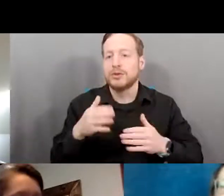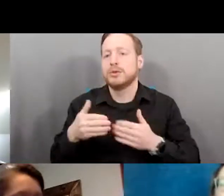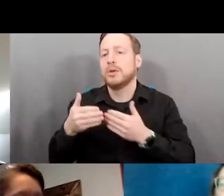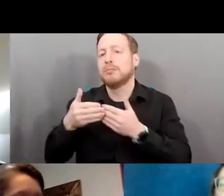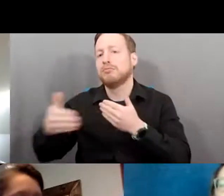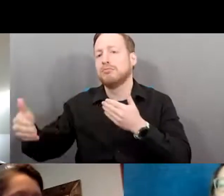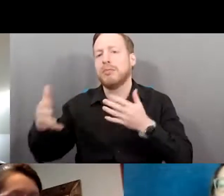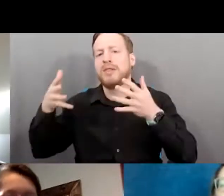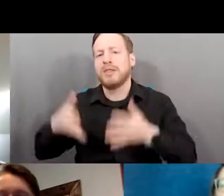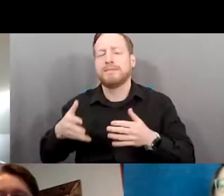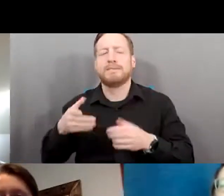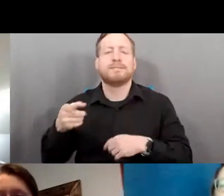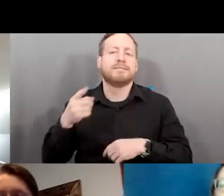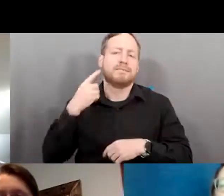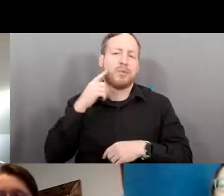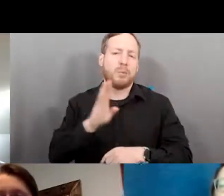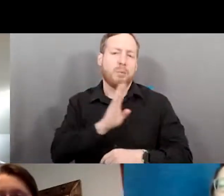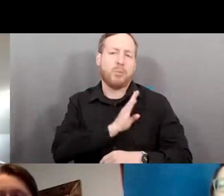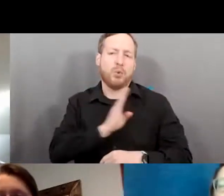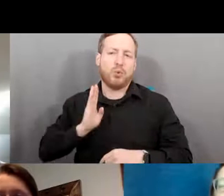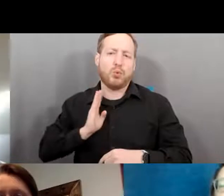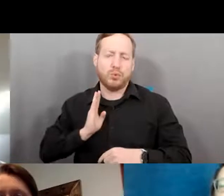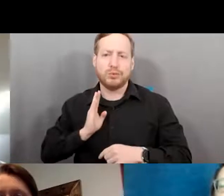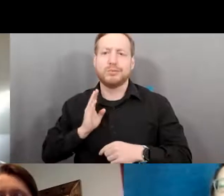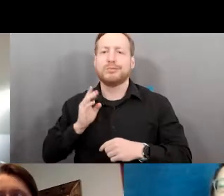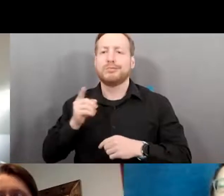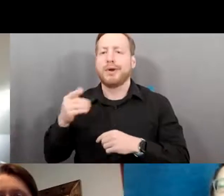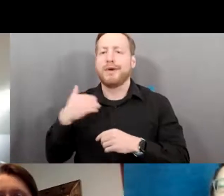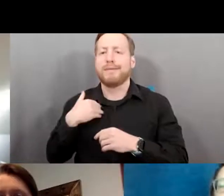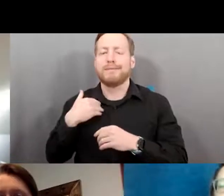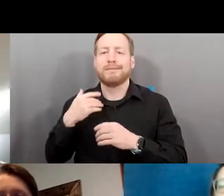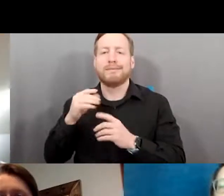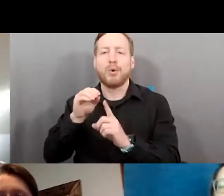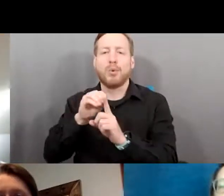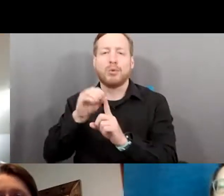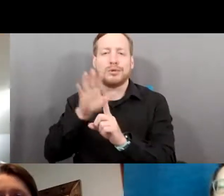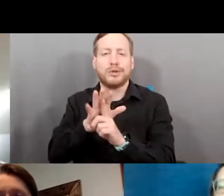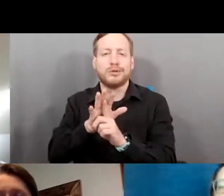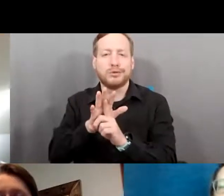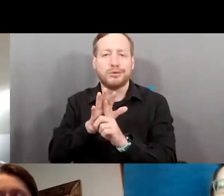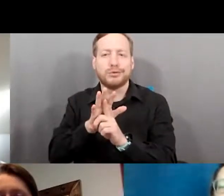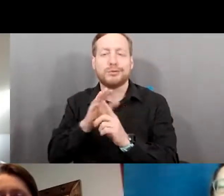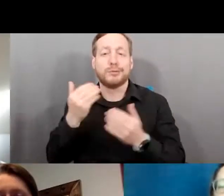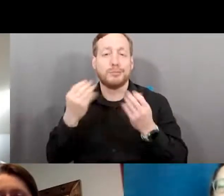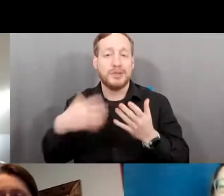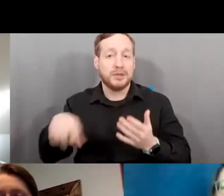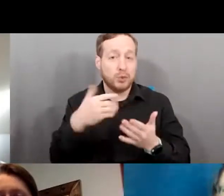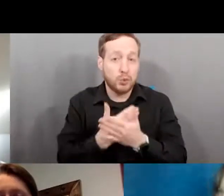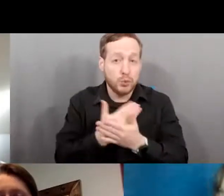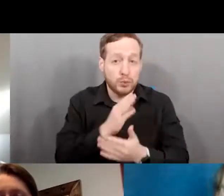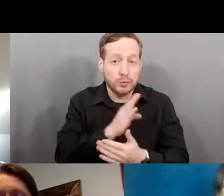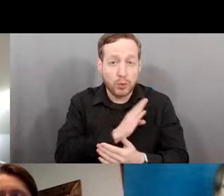30 minutes. And the rest of the time will be devoted to the board